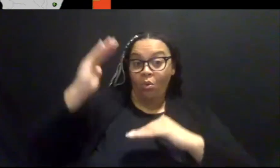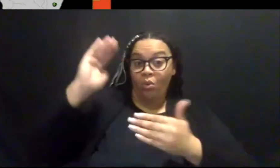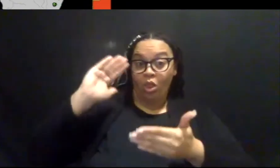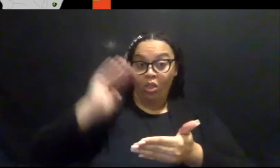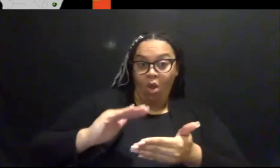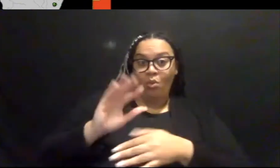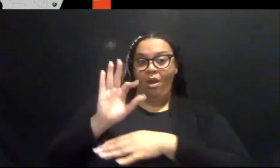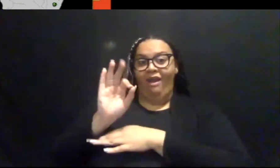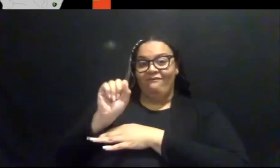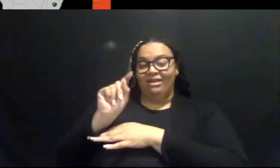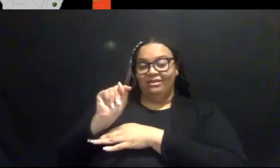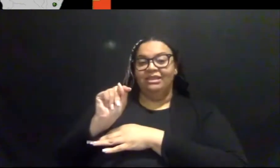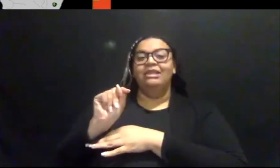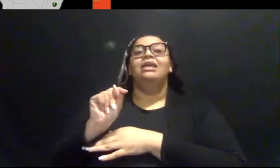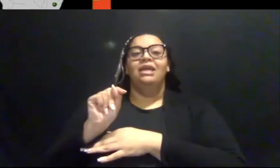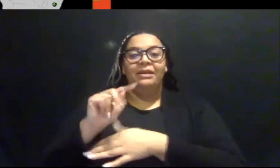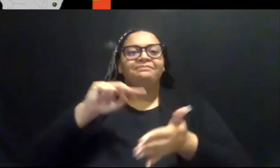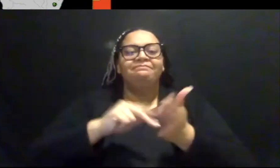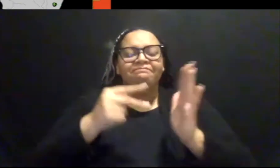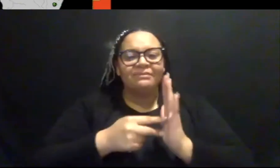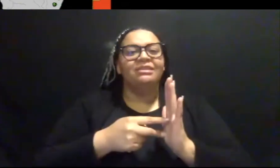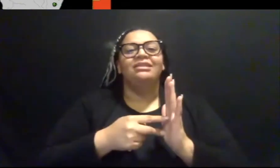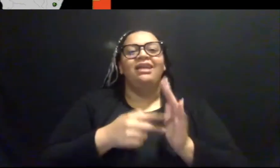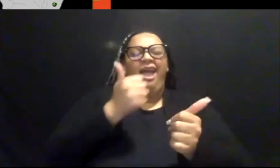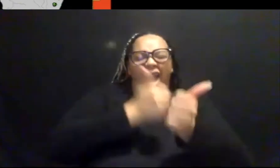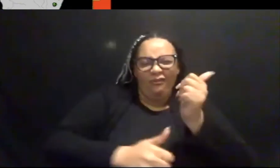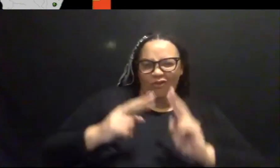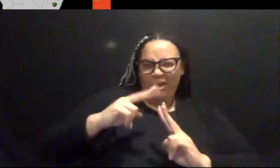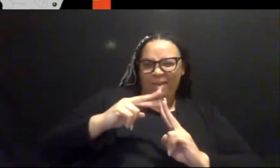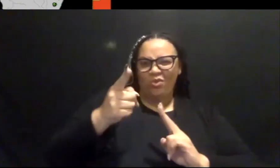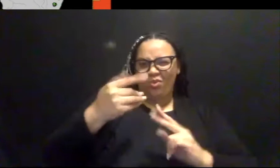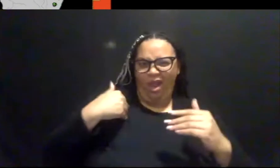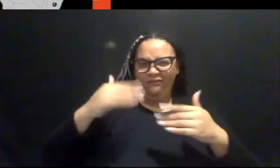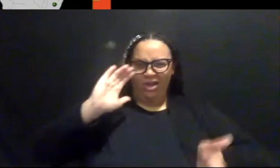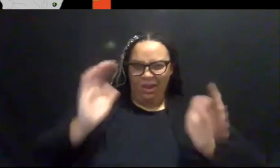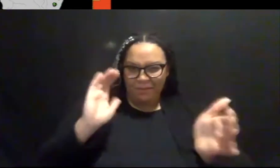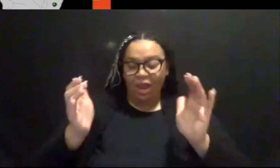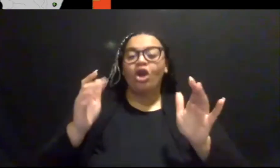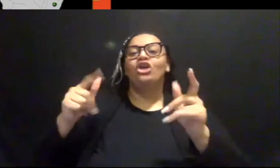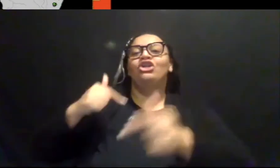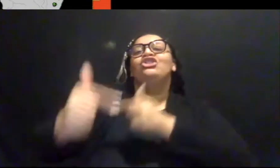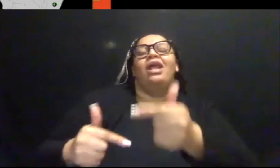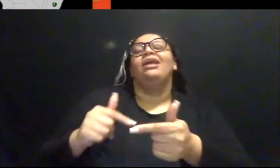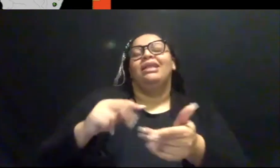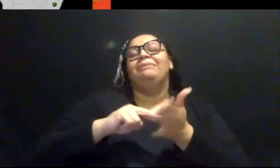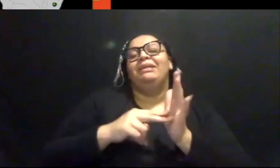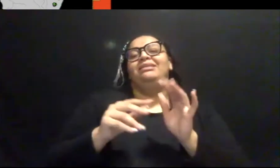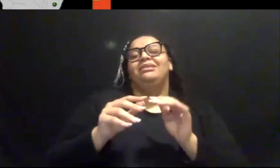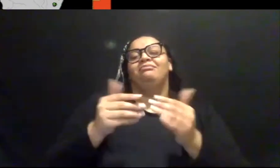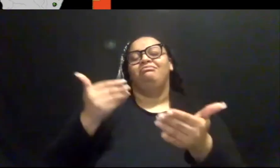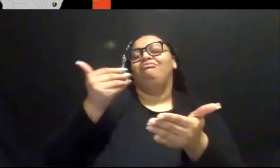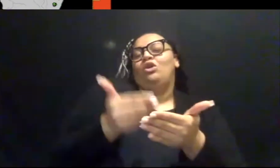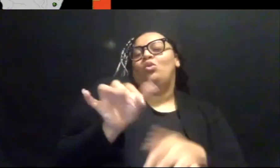differentiation between populations. So that means if for every single pair of sites you compare, it's saying genetically they're pretty similar to each other. And